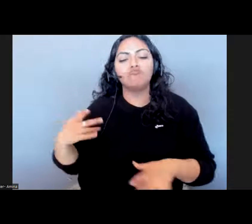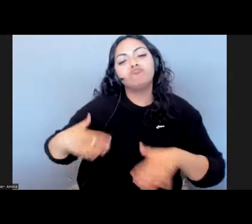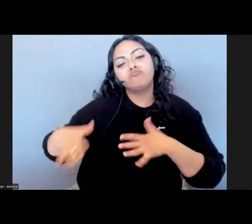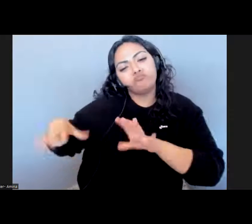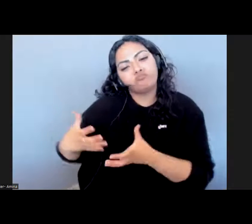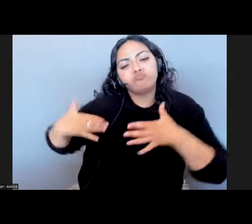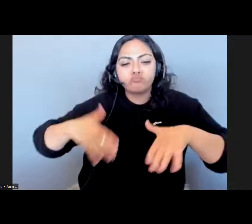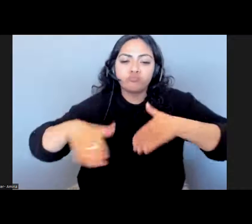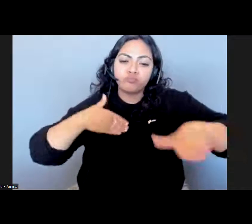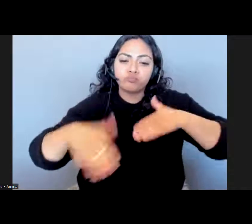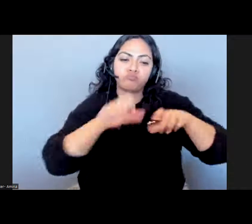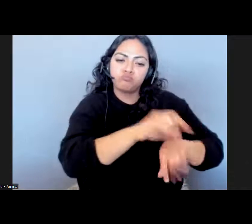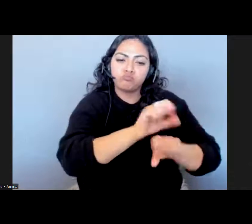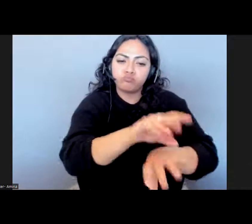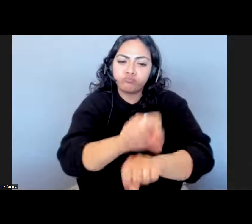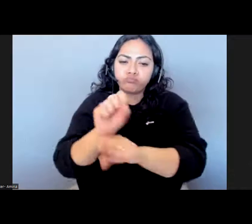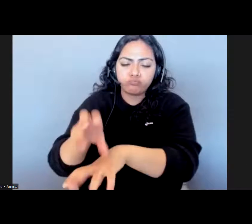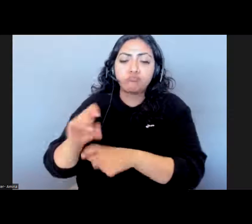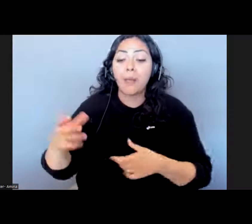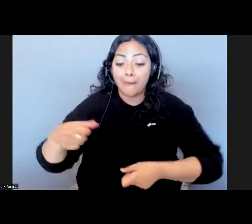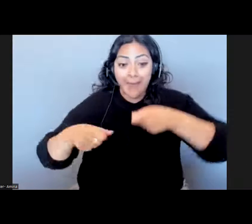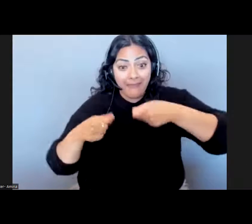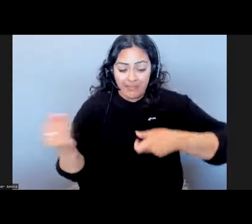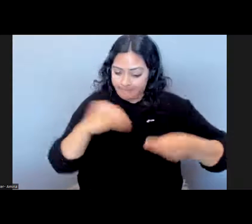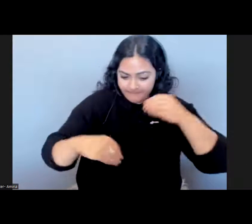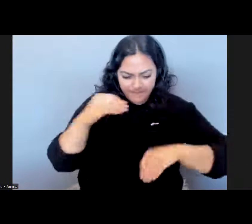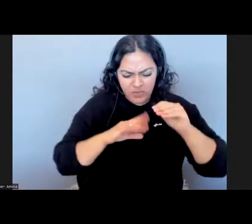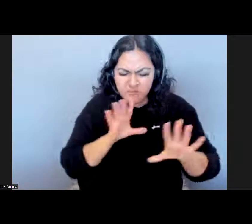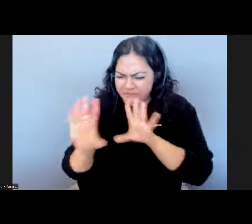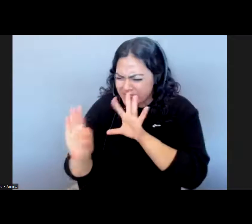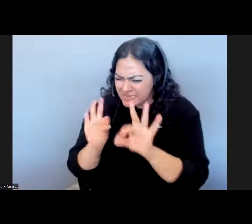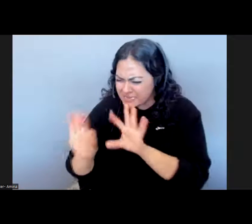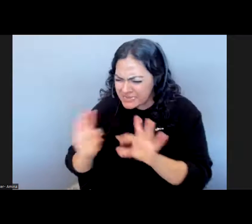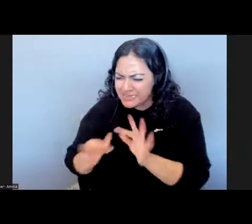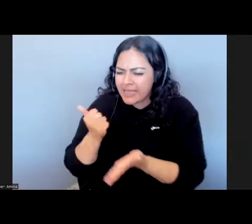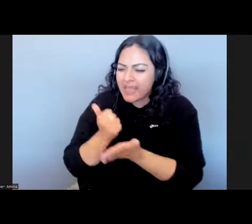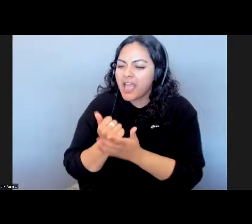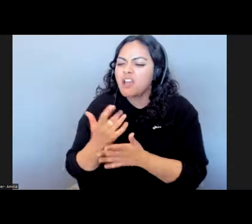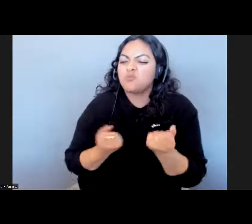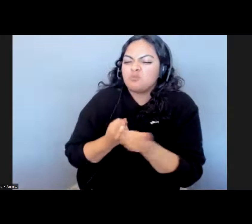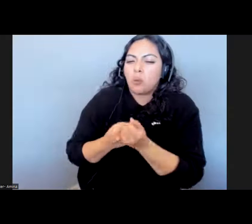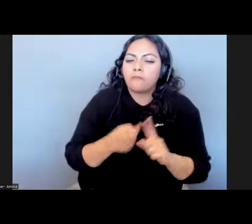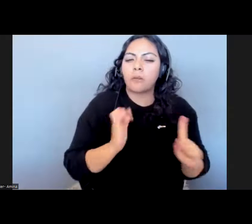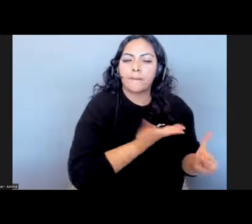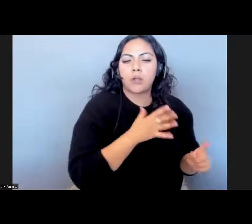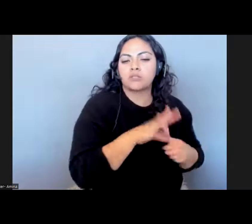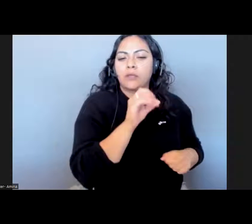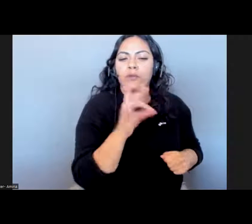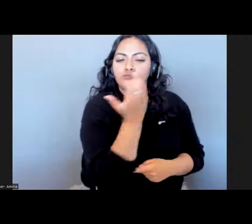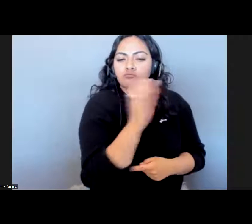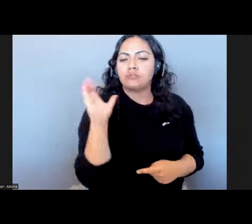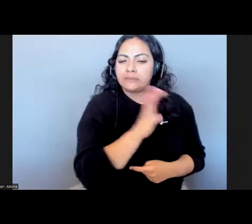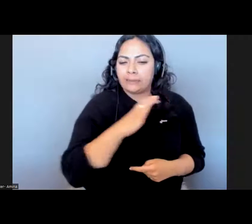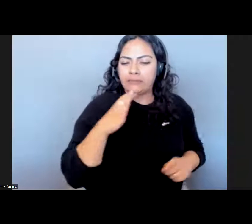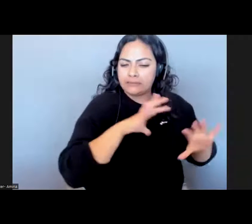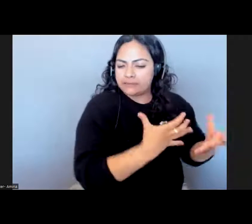And we've chosen our items very carefully. That's supported through our Spirit of Christmas committee. And